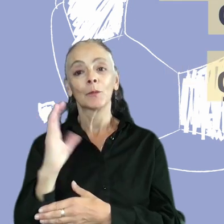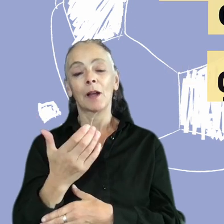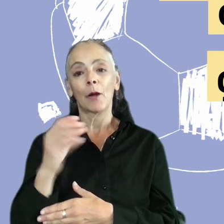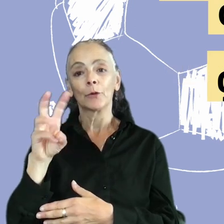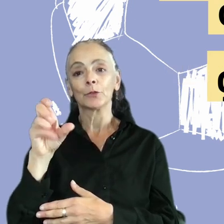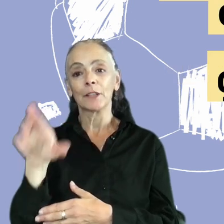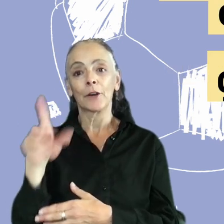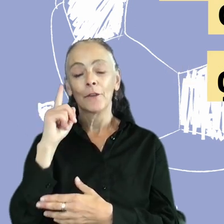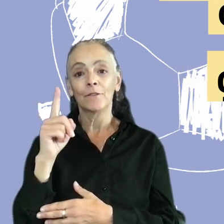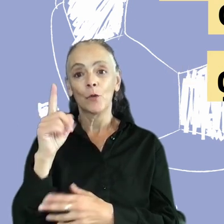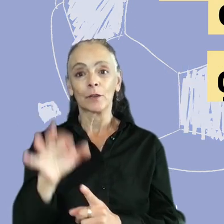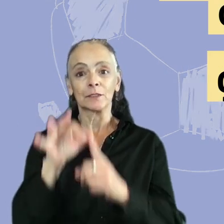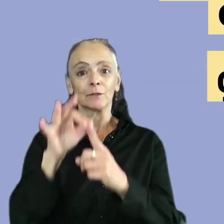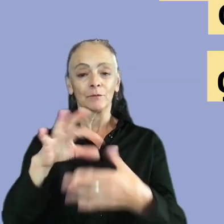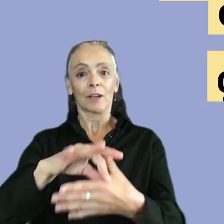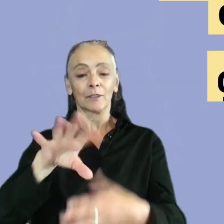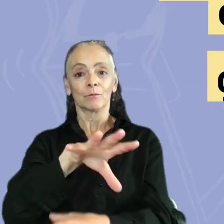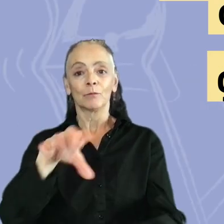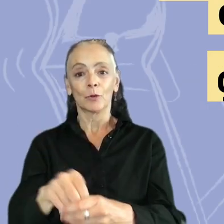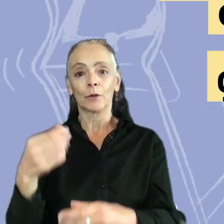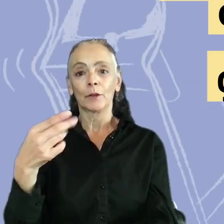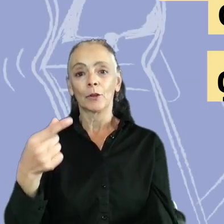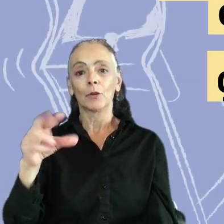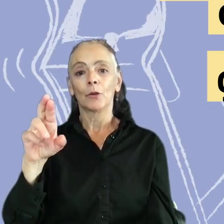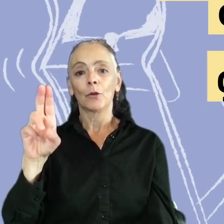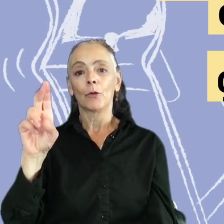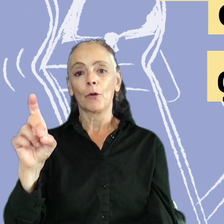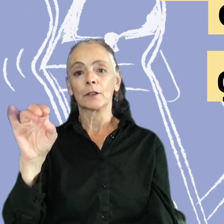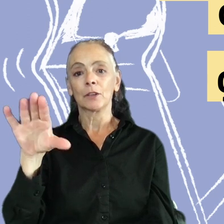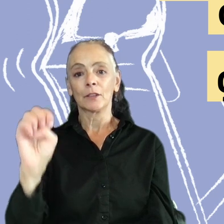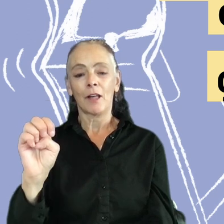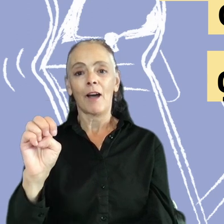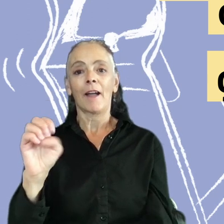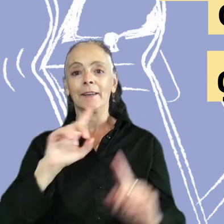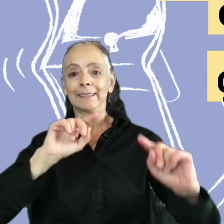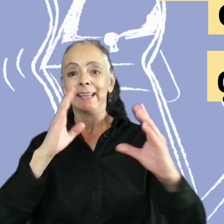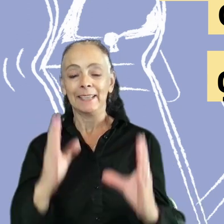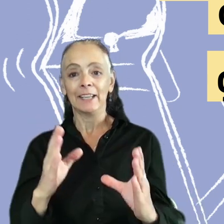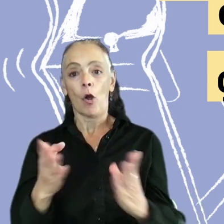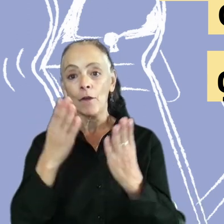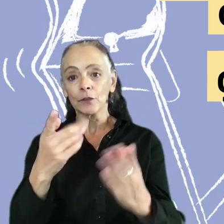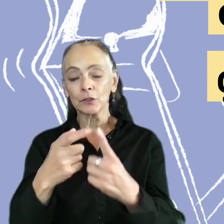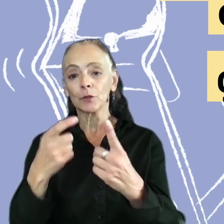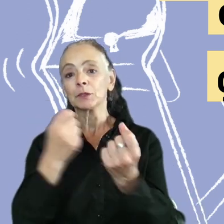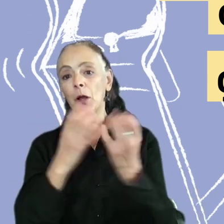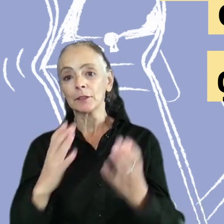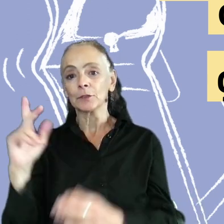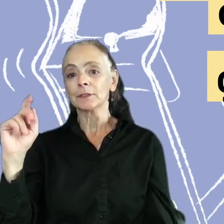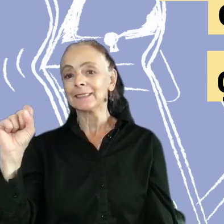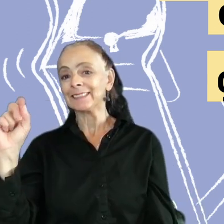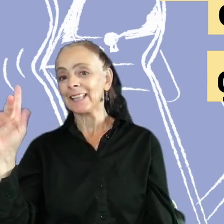our newsletter for exclusive content including rocks online attendee offers from sponsors sketch and